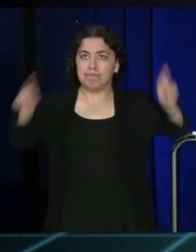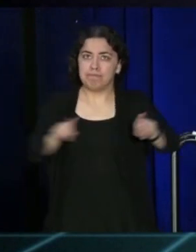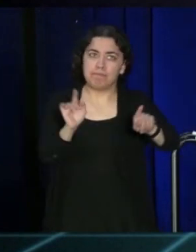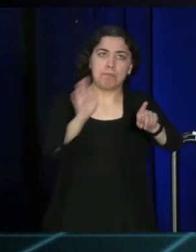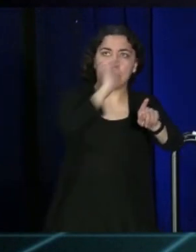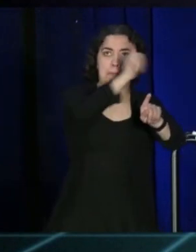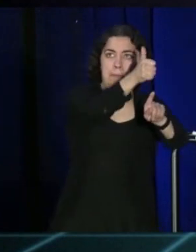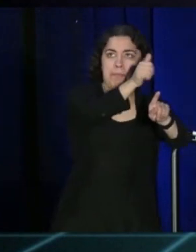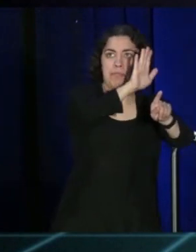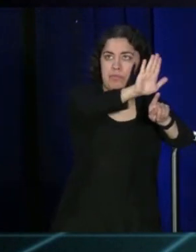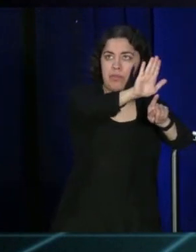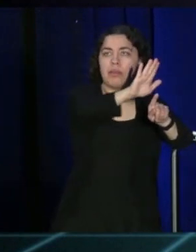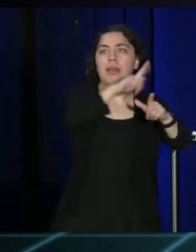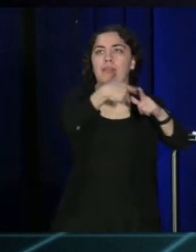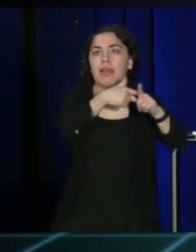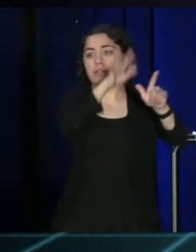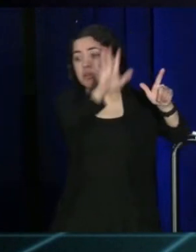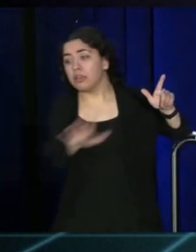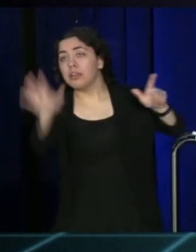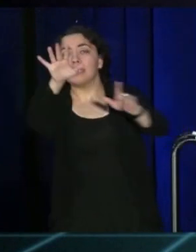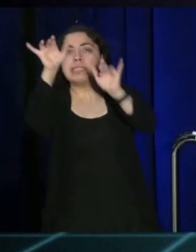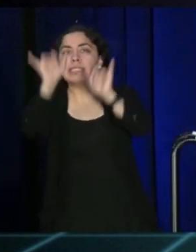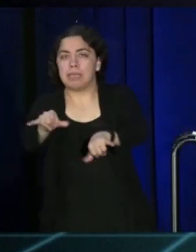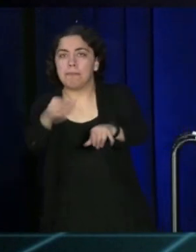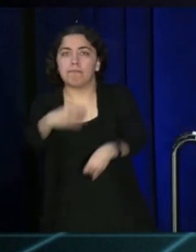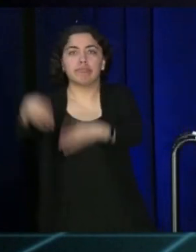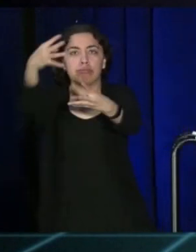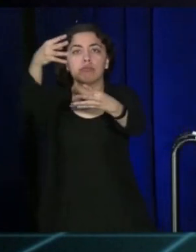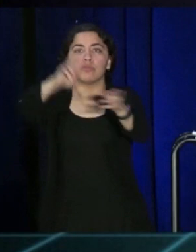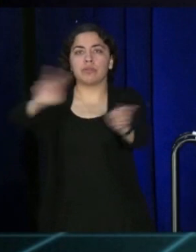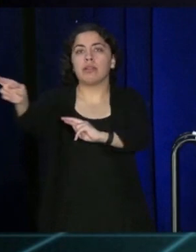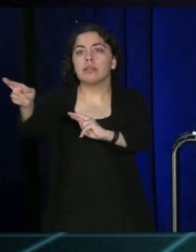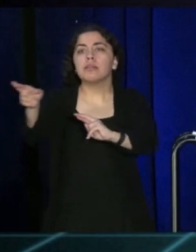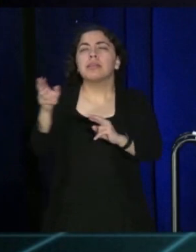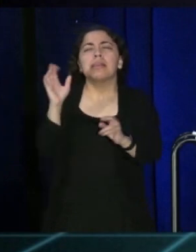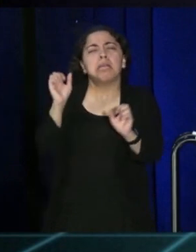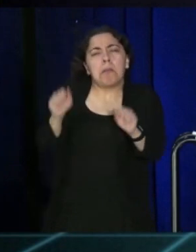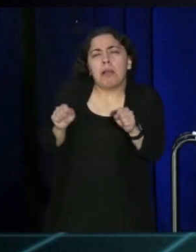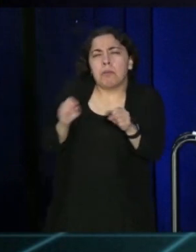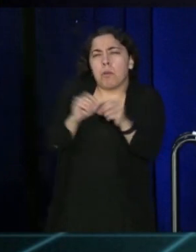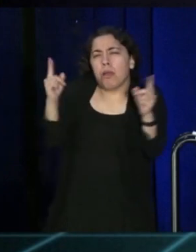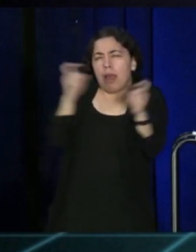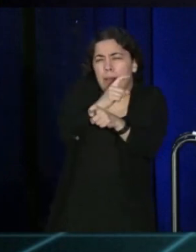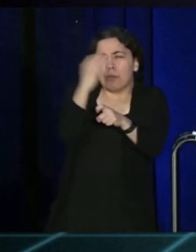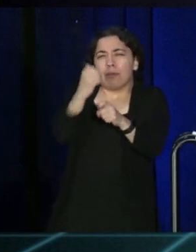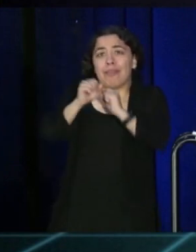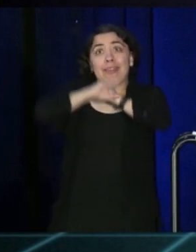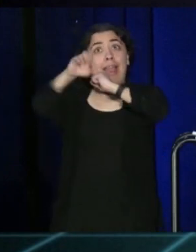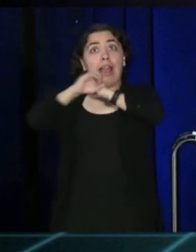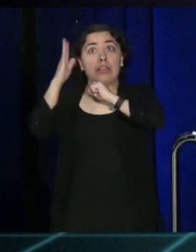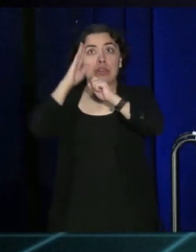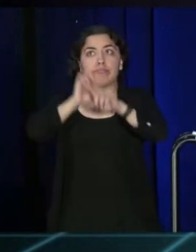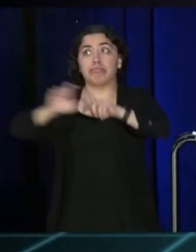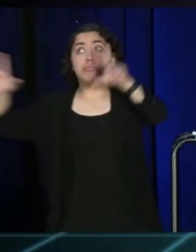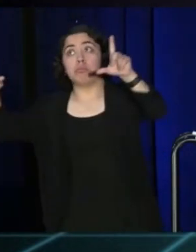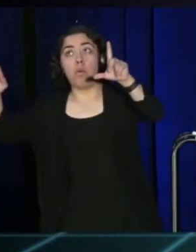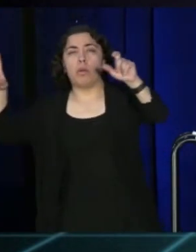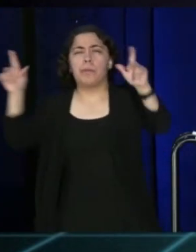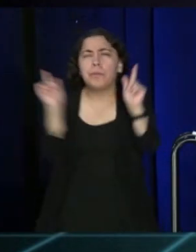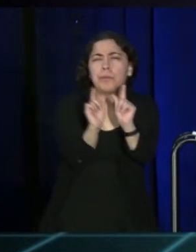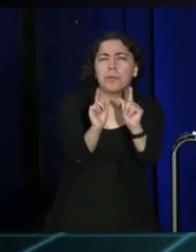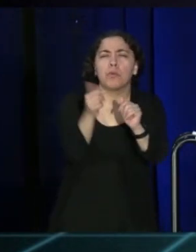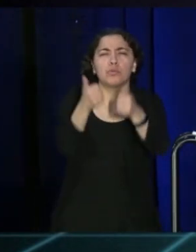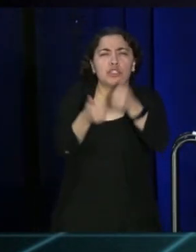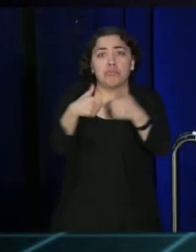out of the place. Now, this can be a little bit more complicated because sometimes you don't even know what the size of the ad is. But I think that you